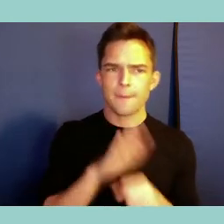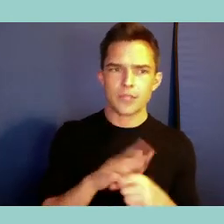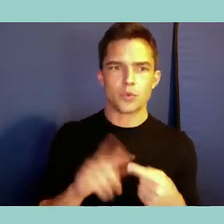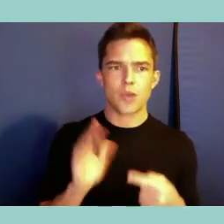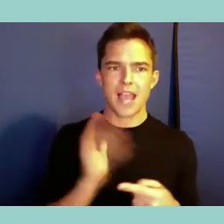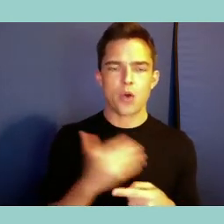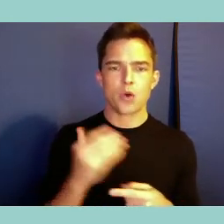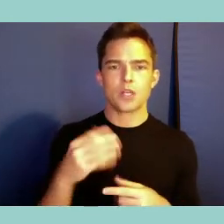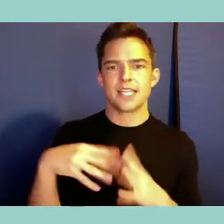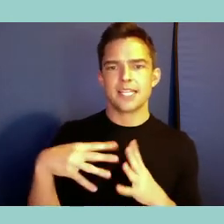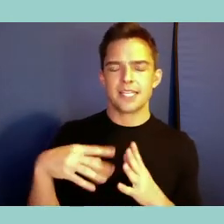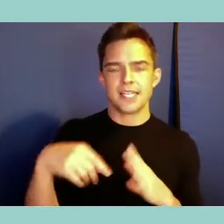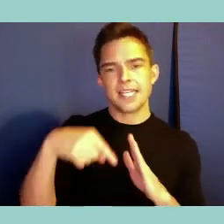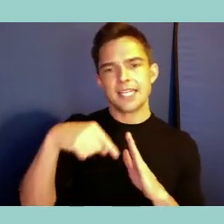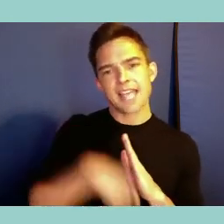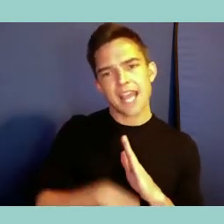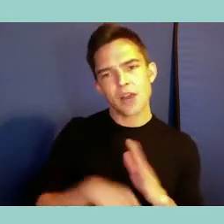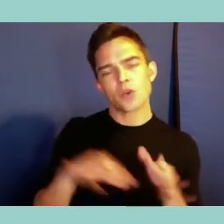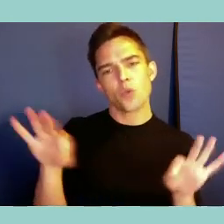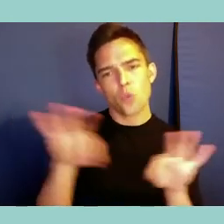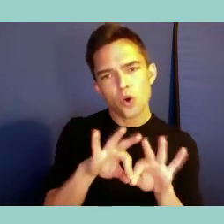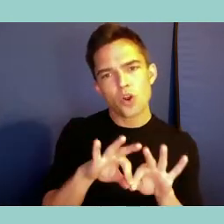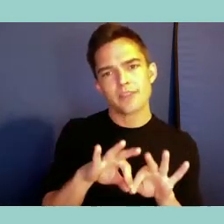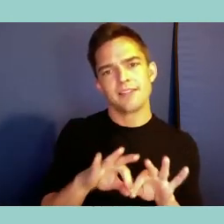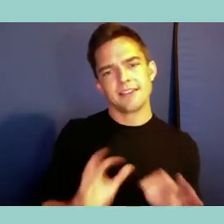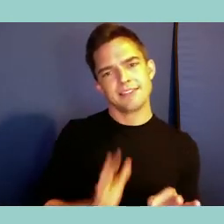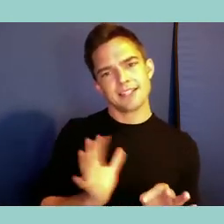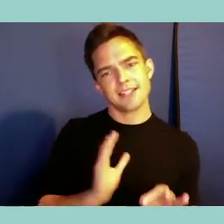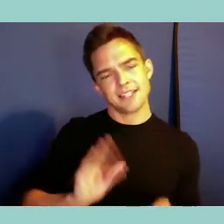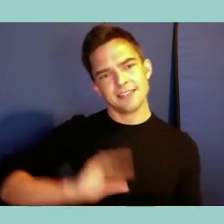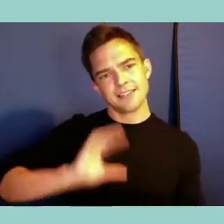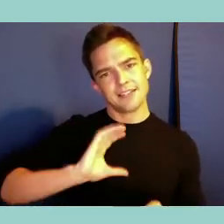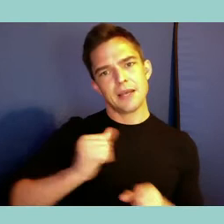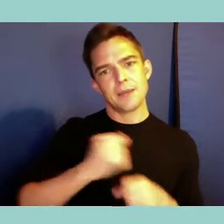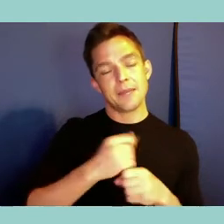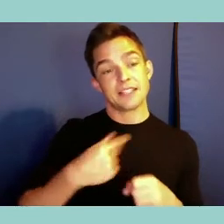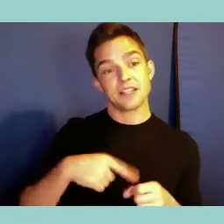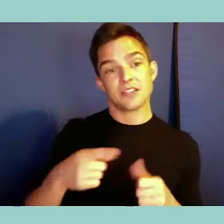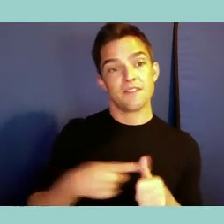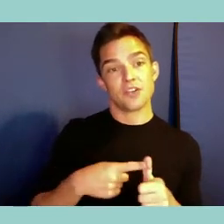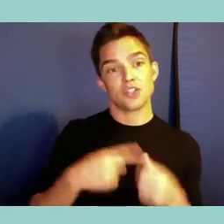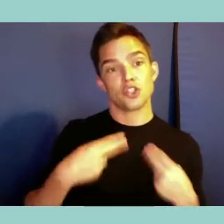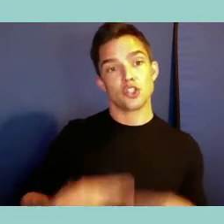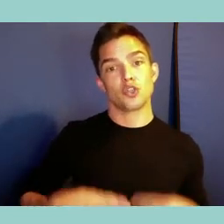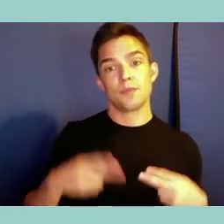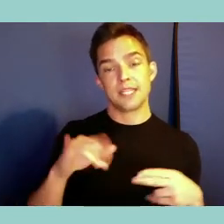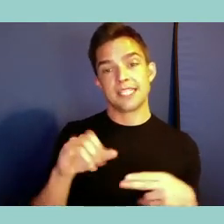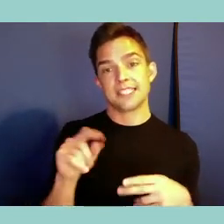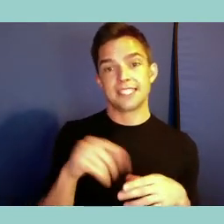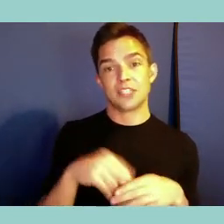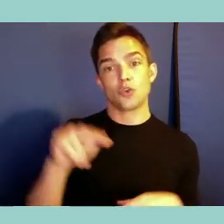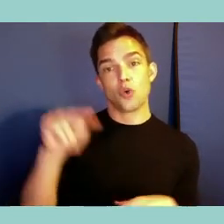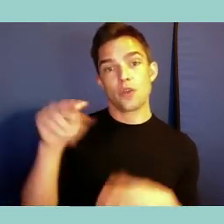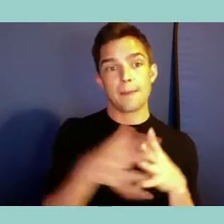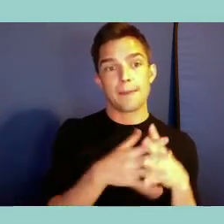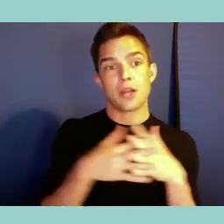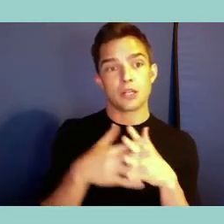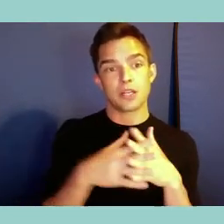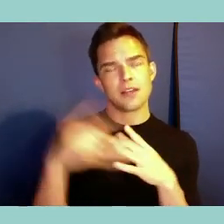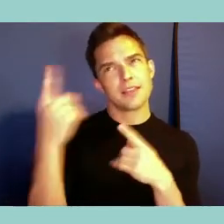our inherent worth and dignity makes us the first humanist in North America. Think about it.